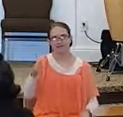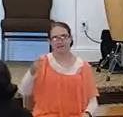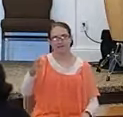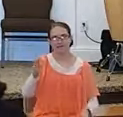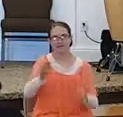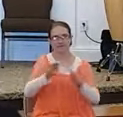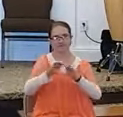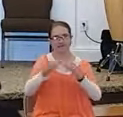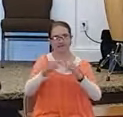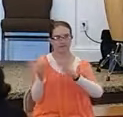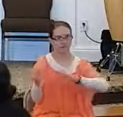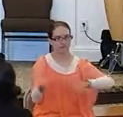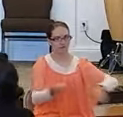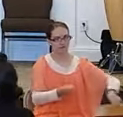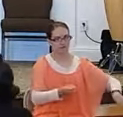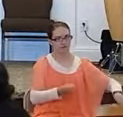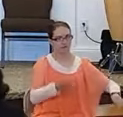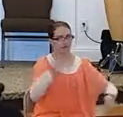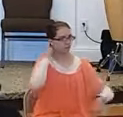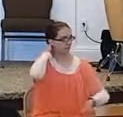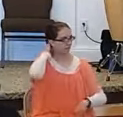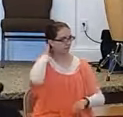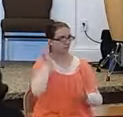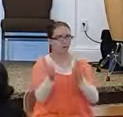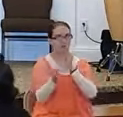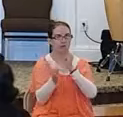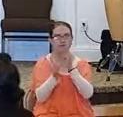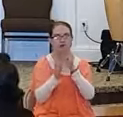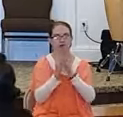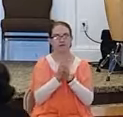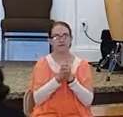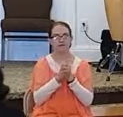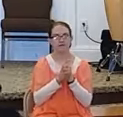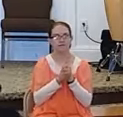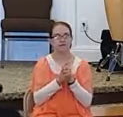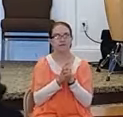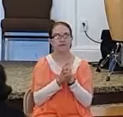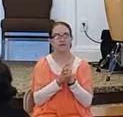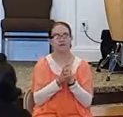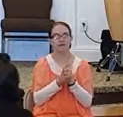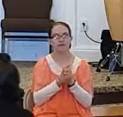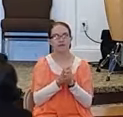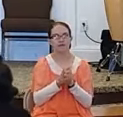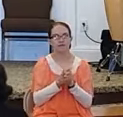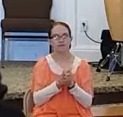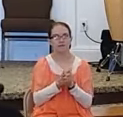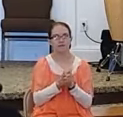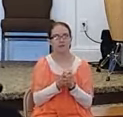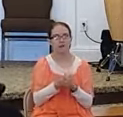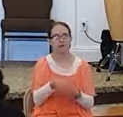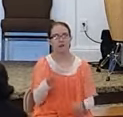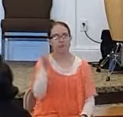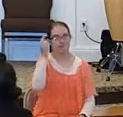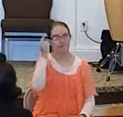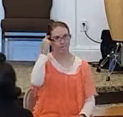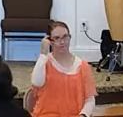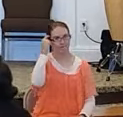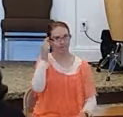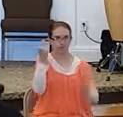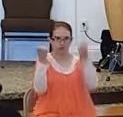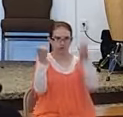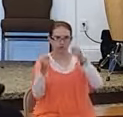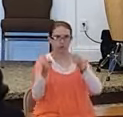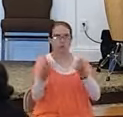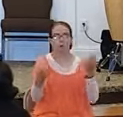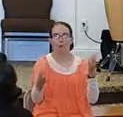crowd cleared out at the book signing and they began to talk. And they began to pick this author's brain to try to figure out